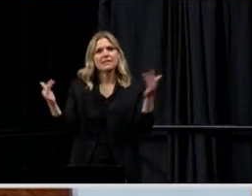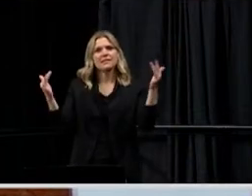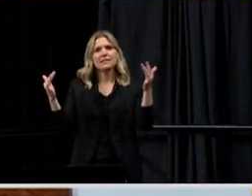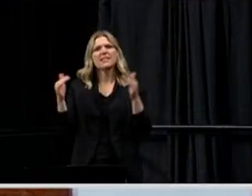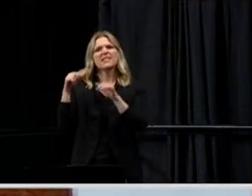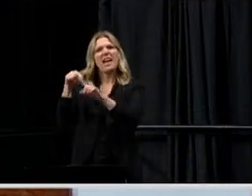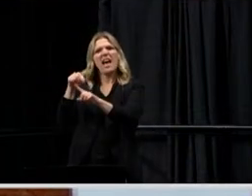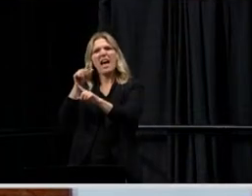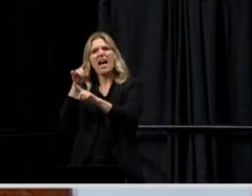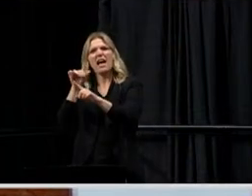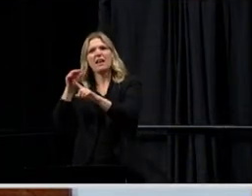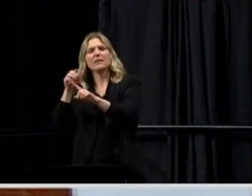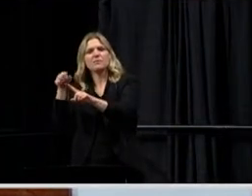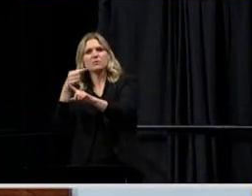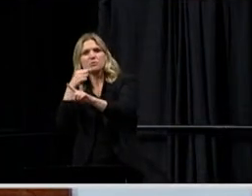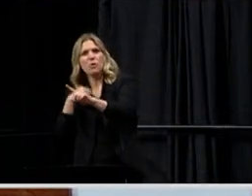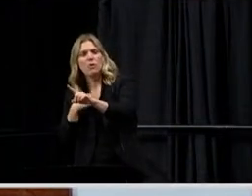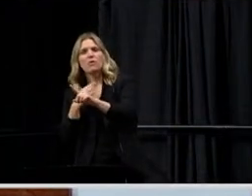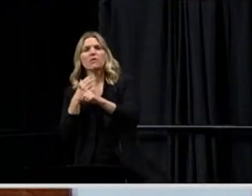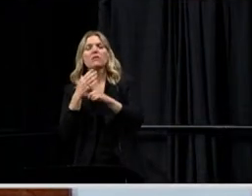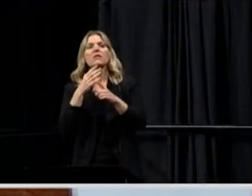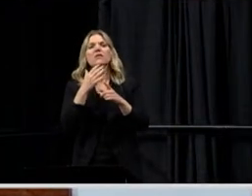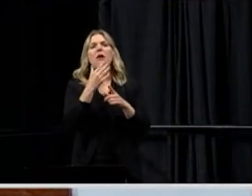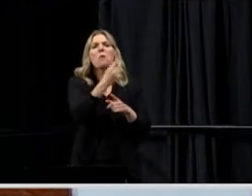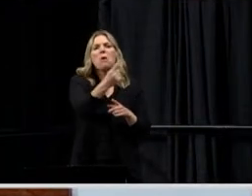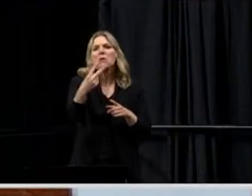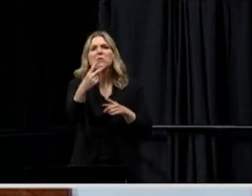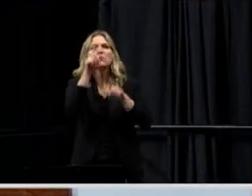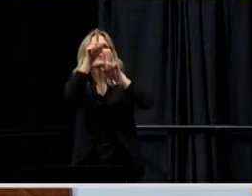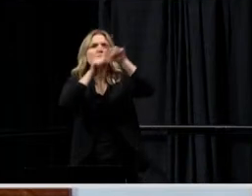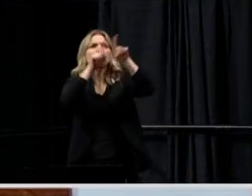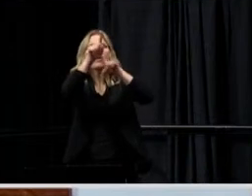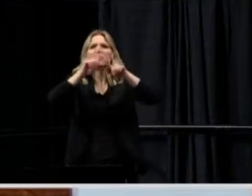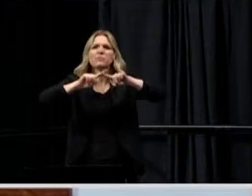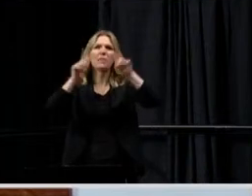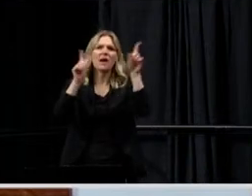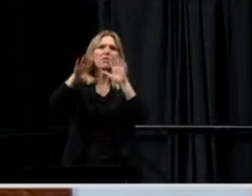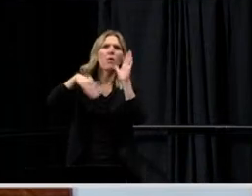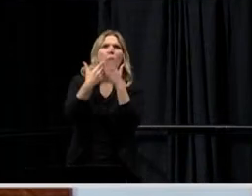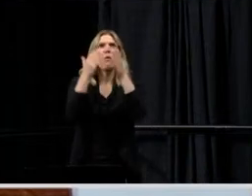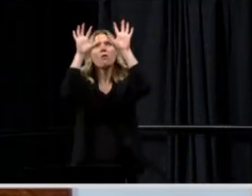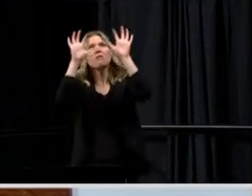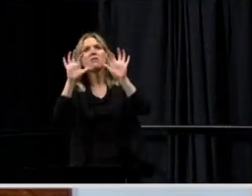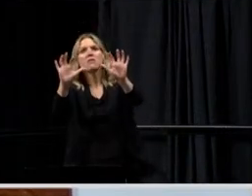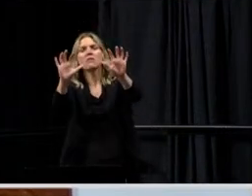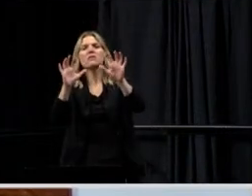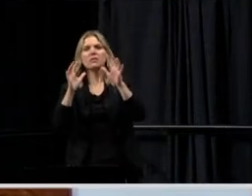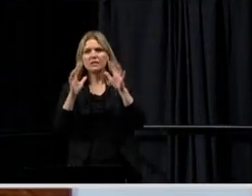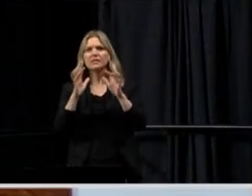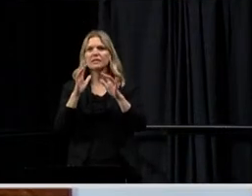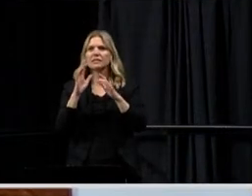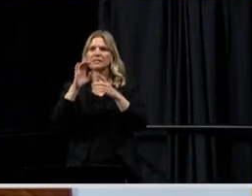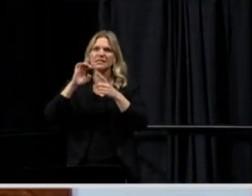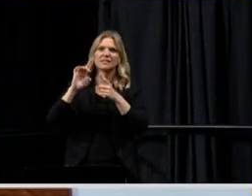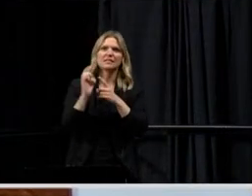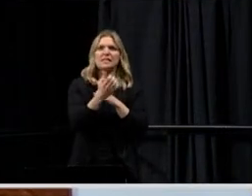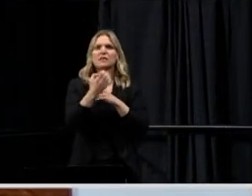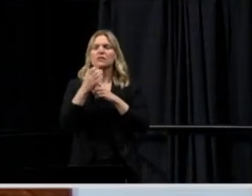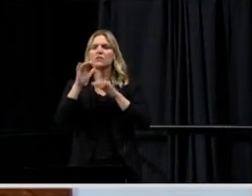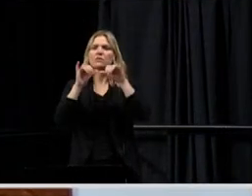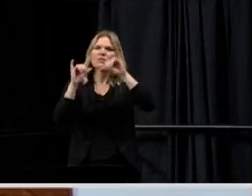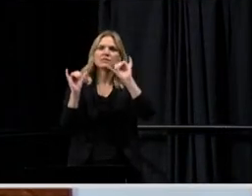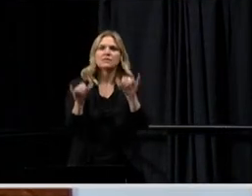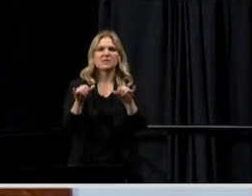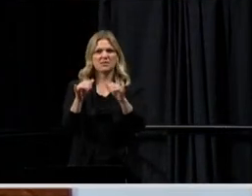us, "the whole thing rather than just one or two stars." In ecosystems, diversity is essential for the continuation